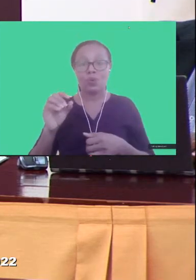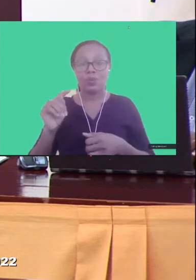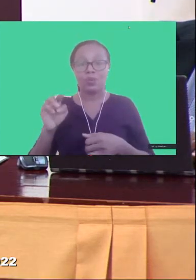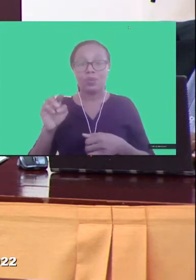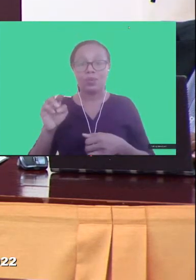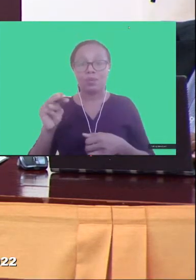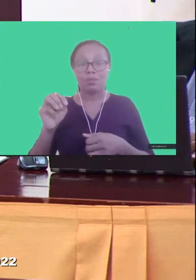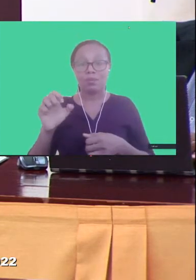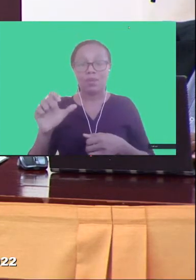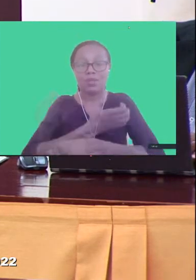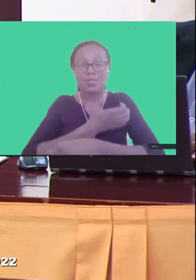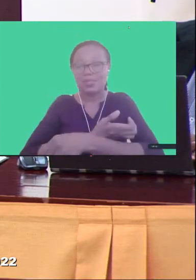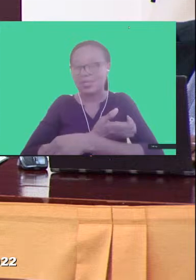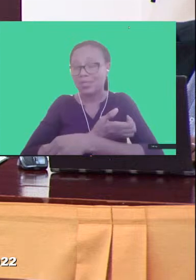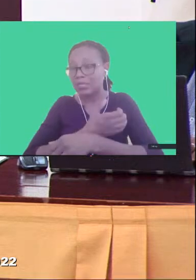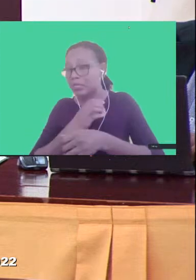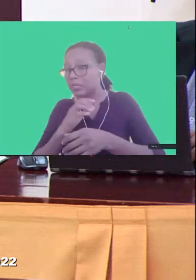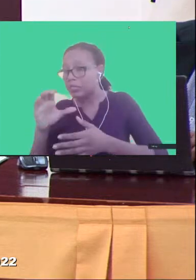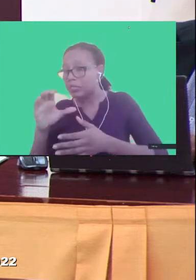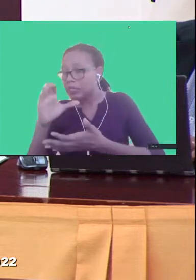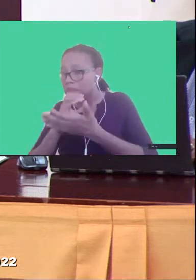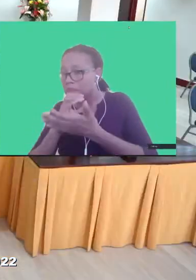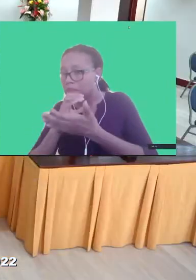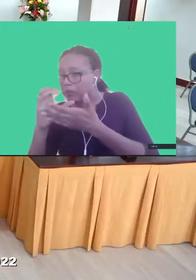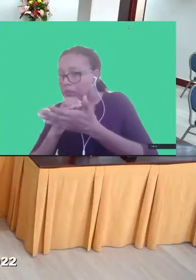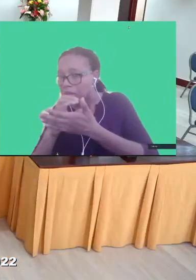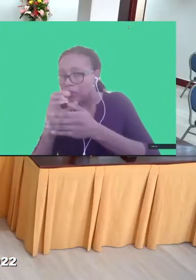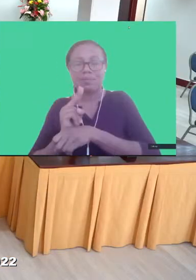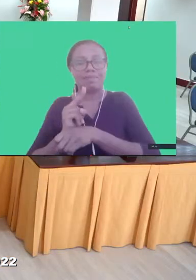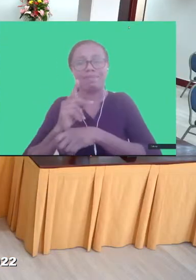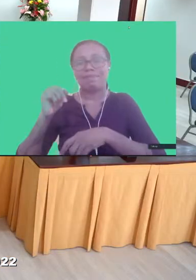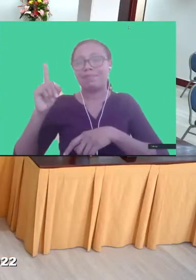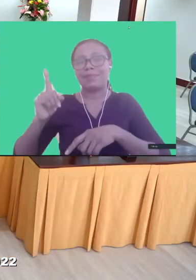Thank you. Thank you. Honourable Leader of the Opposition.